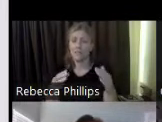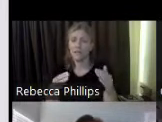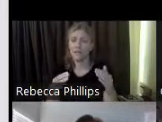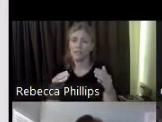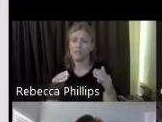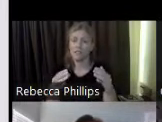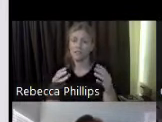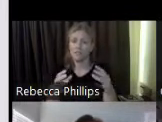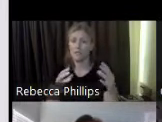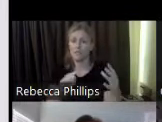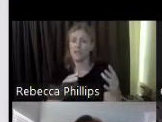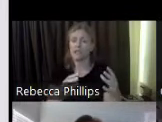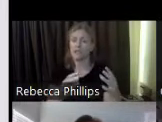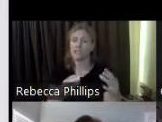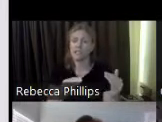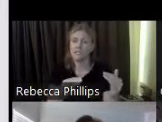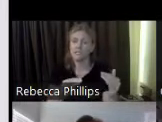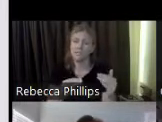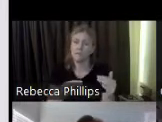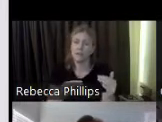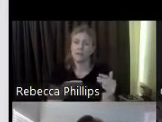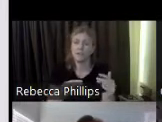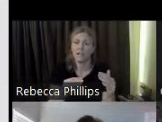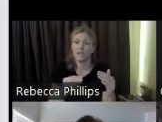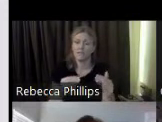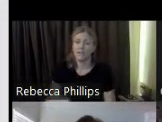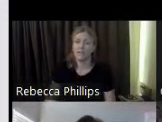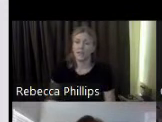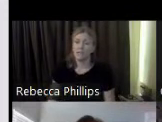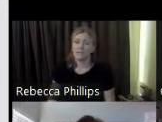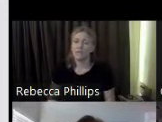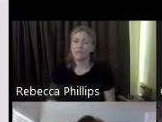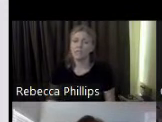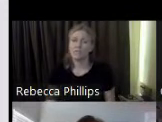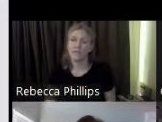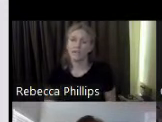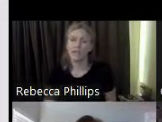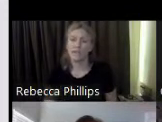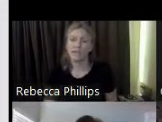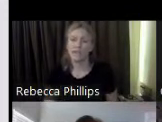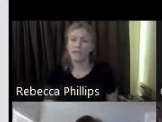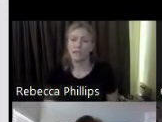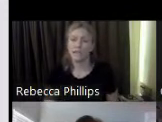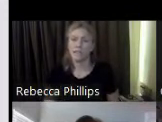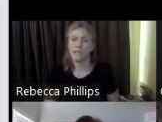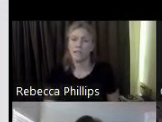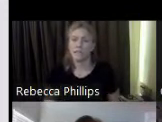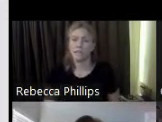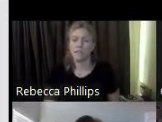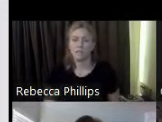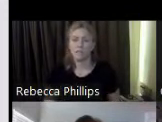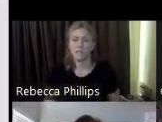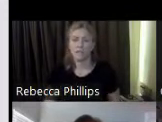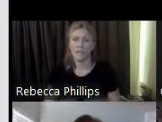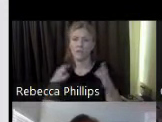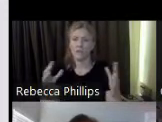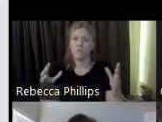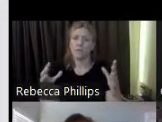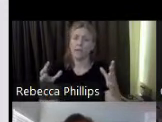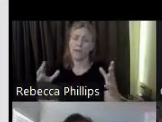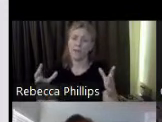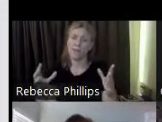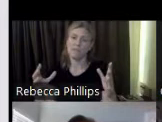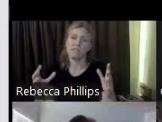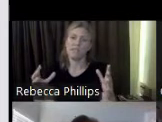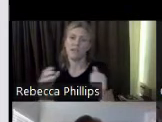organized language so we can start teaching people that are deaf. And so he went to France and went to the schools there and learned